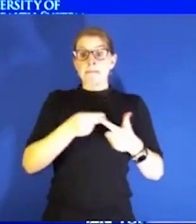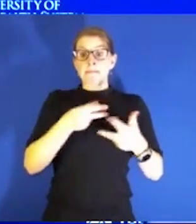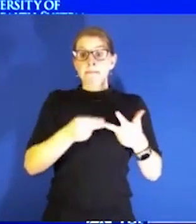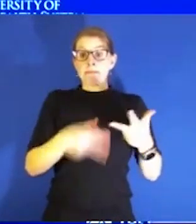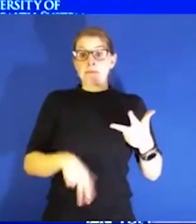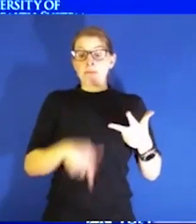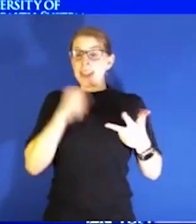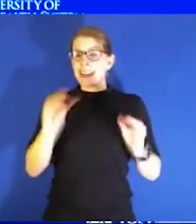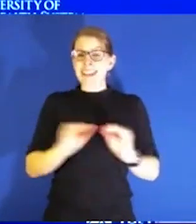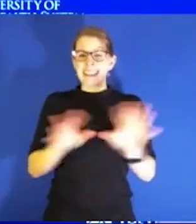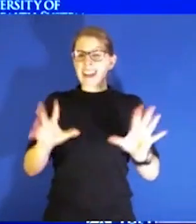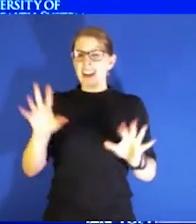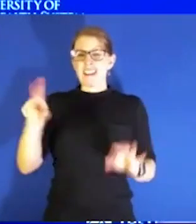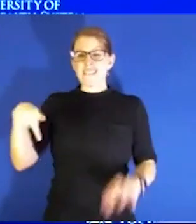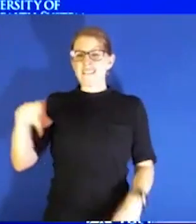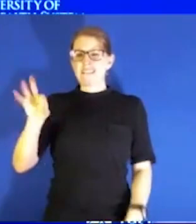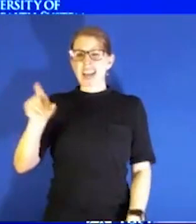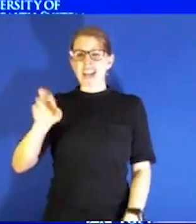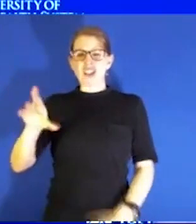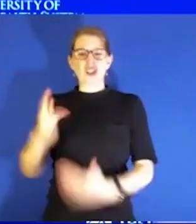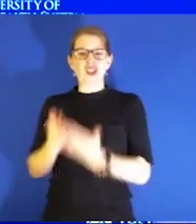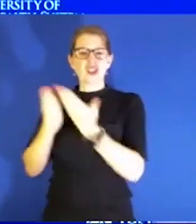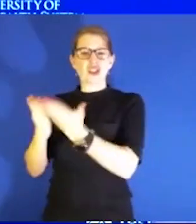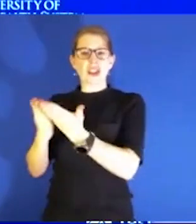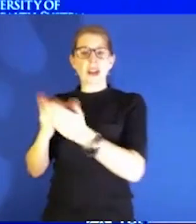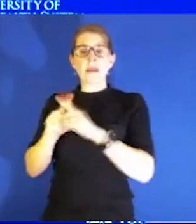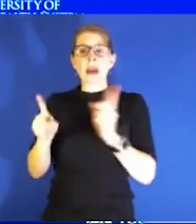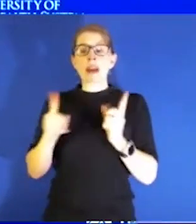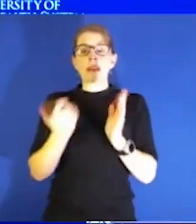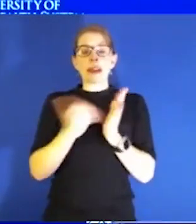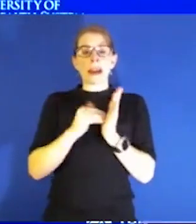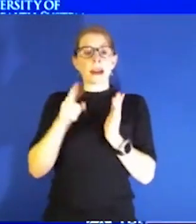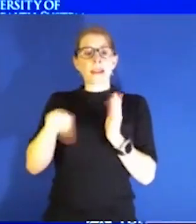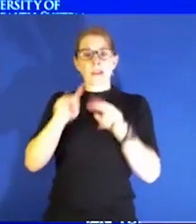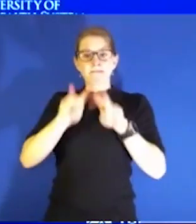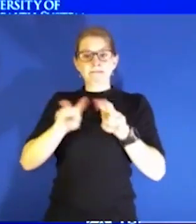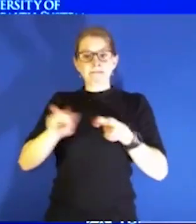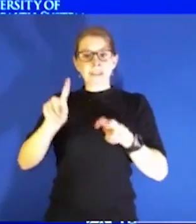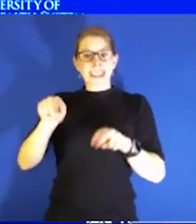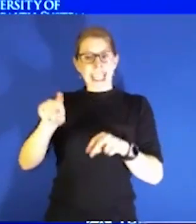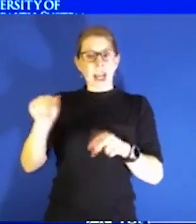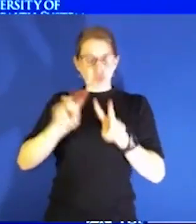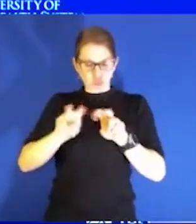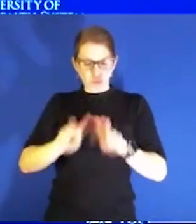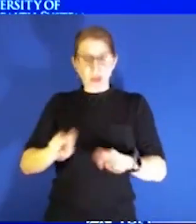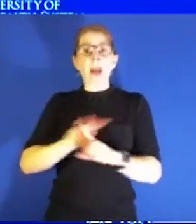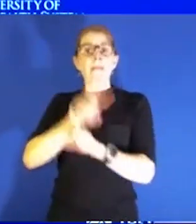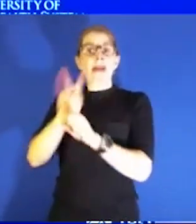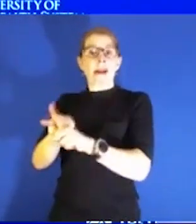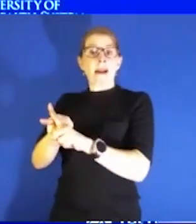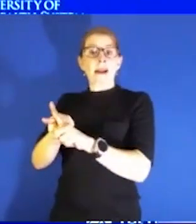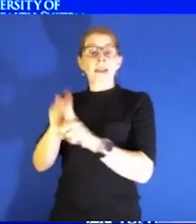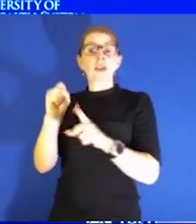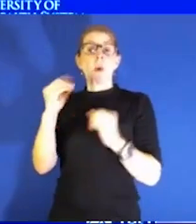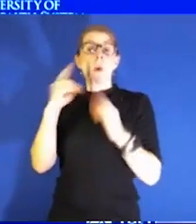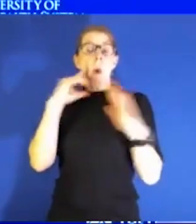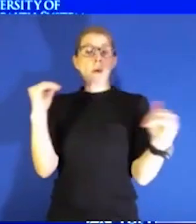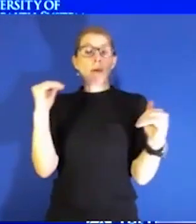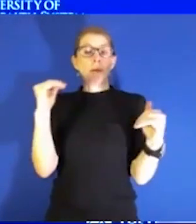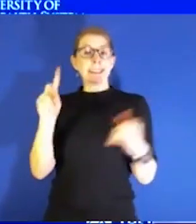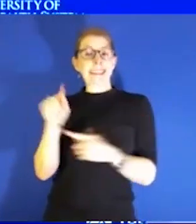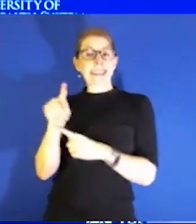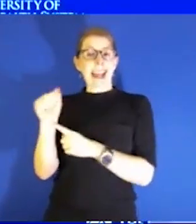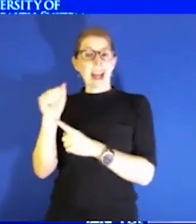Pfizer is putting forth. Again, they are analyzing the data. They are applying, and so hopefully some of this data will be